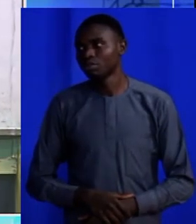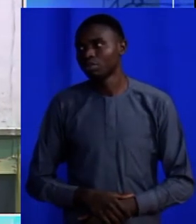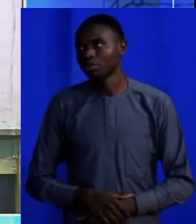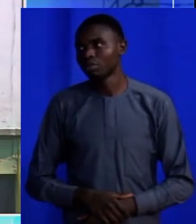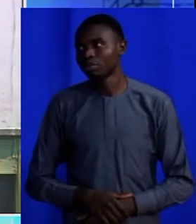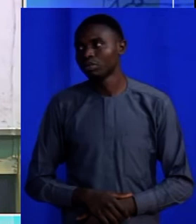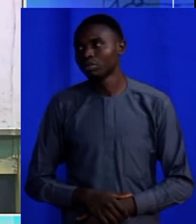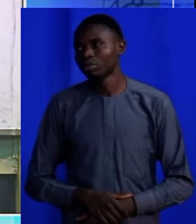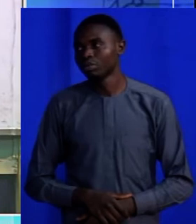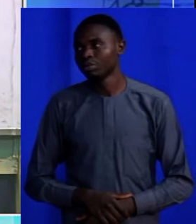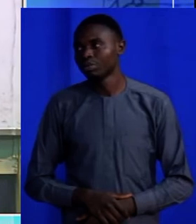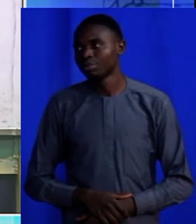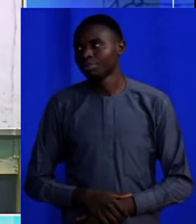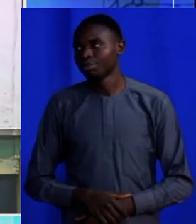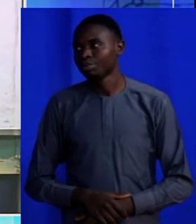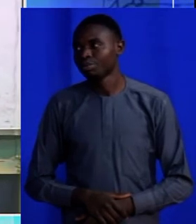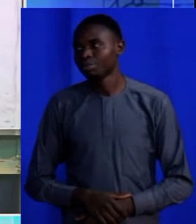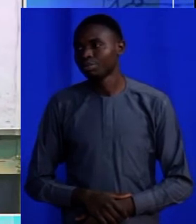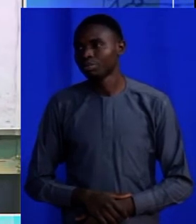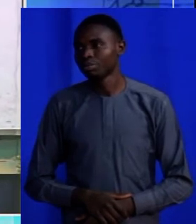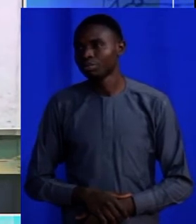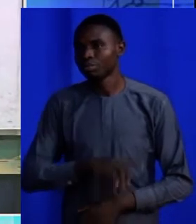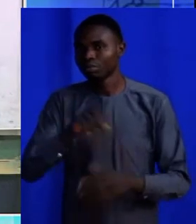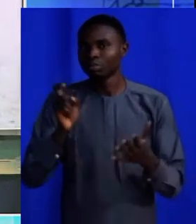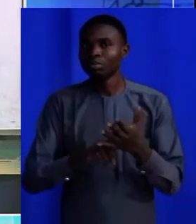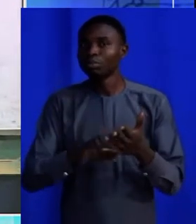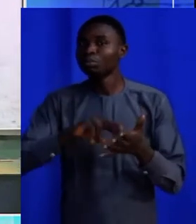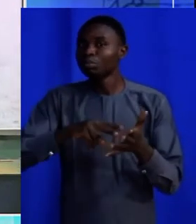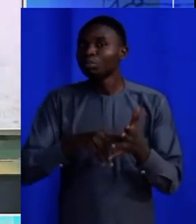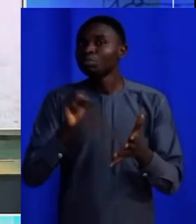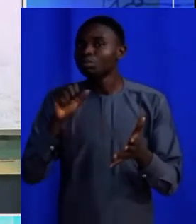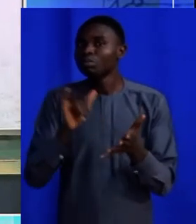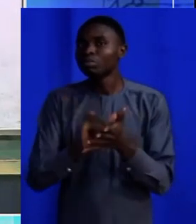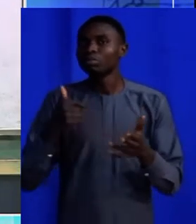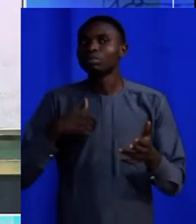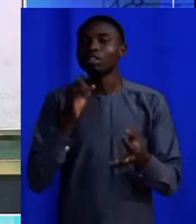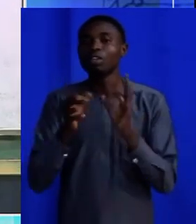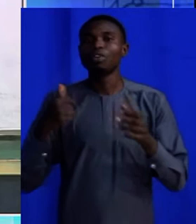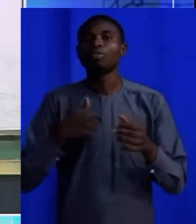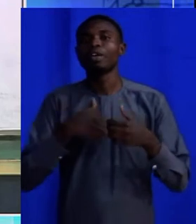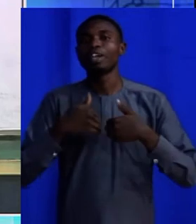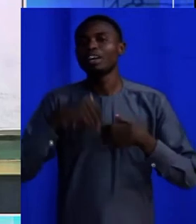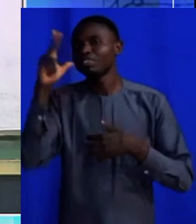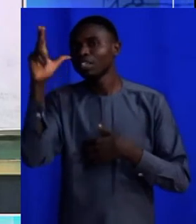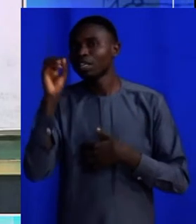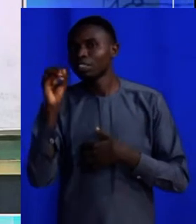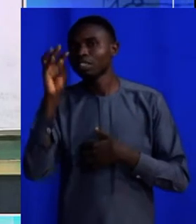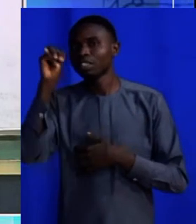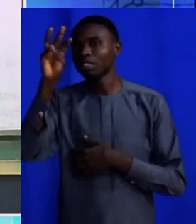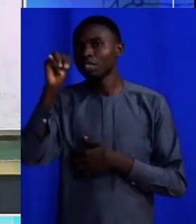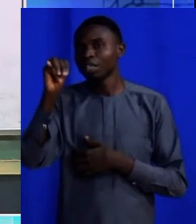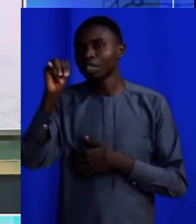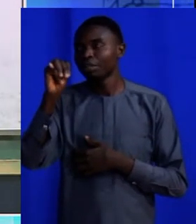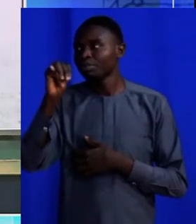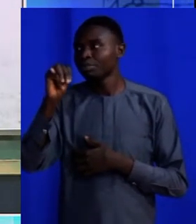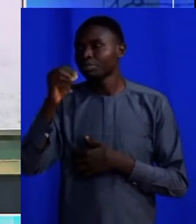So don't be confused. When you say importance, uses, and gains, all are the same. In questions,